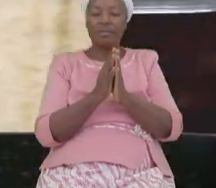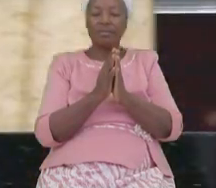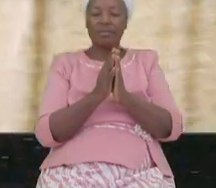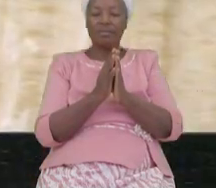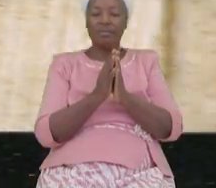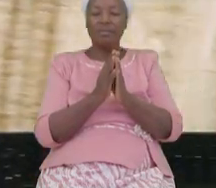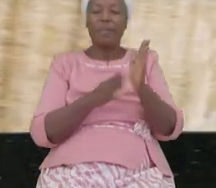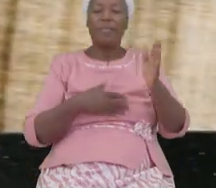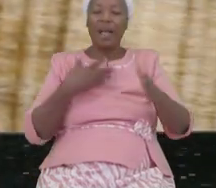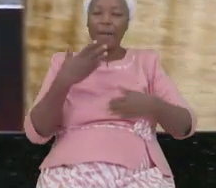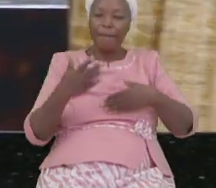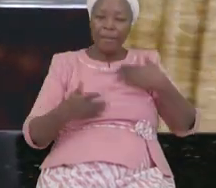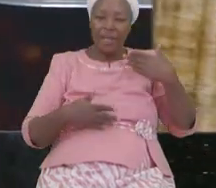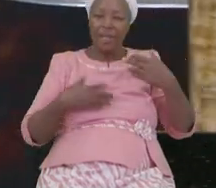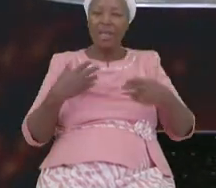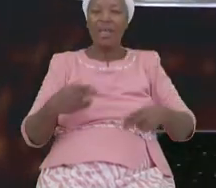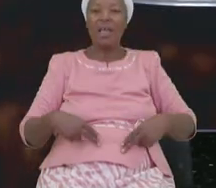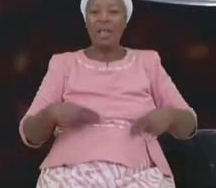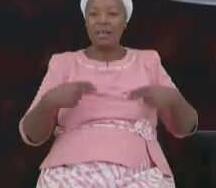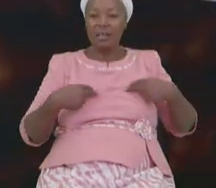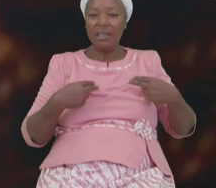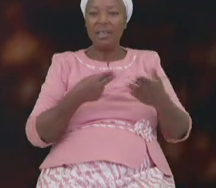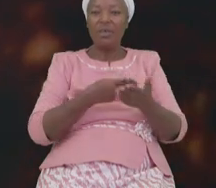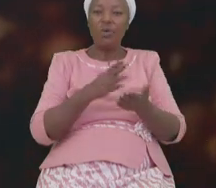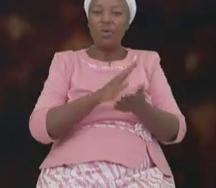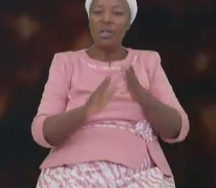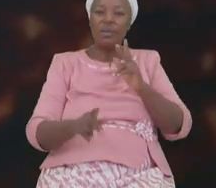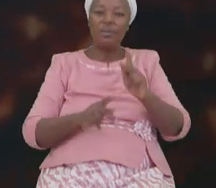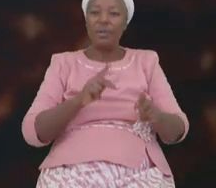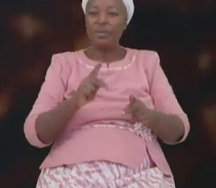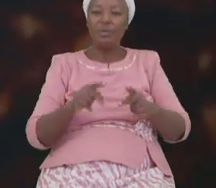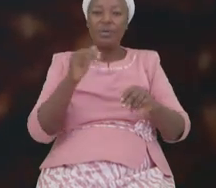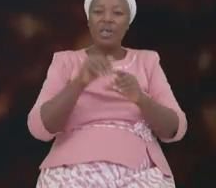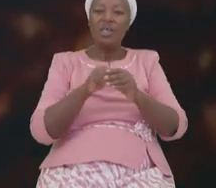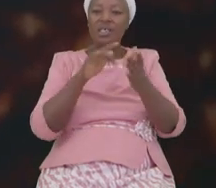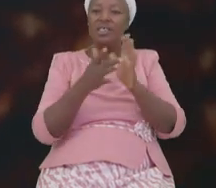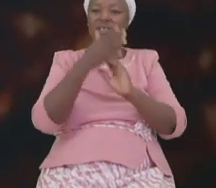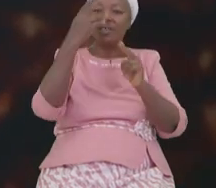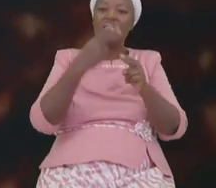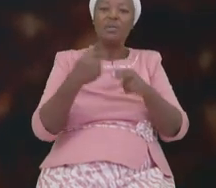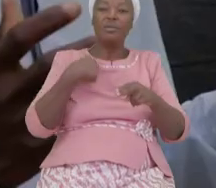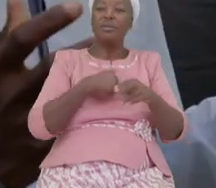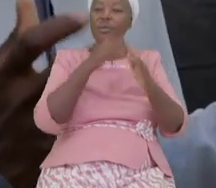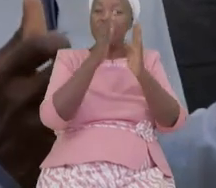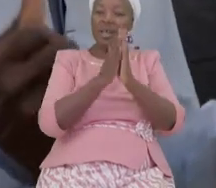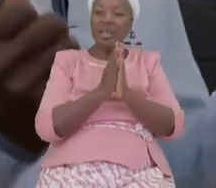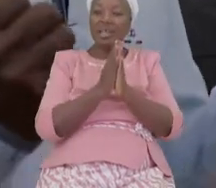Amen. Happy, healthy, holy people, in Jesus' name we